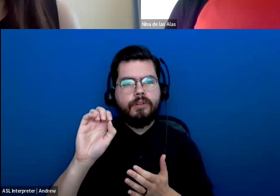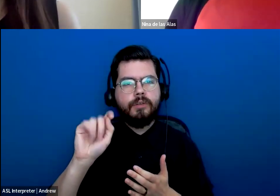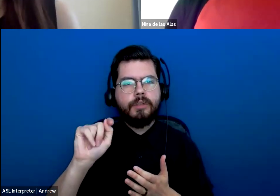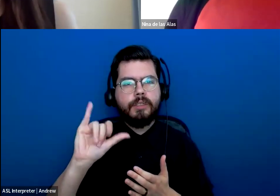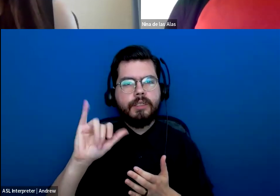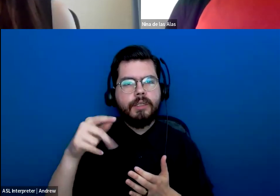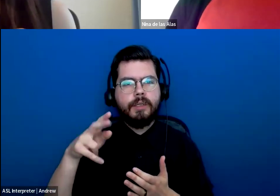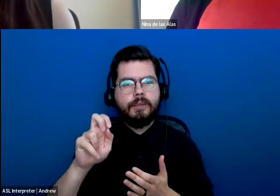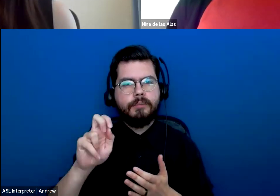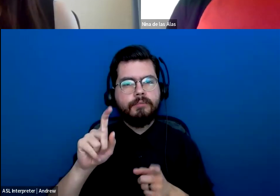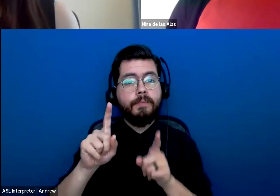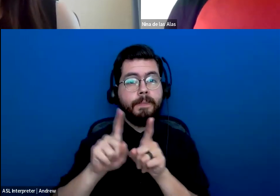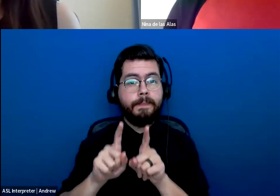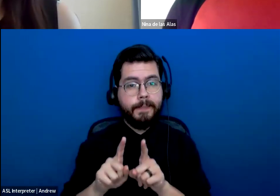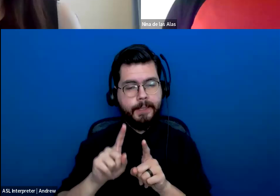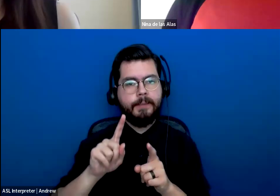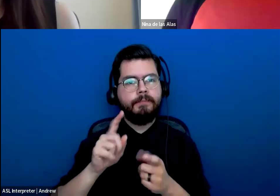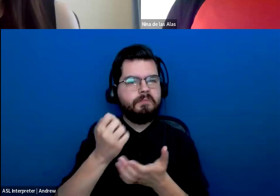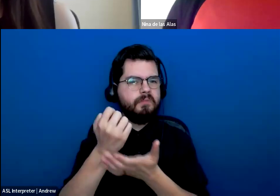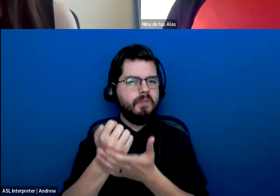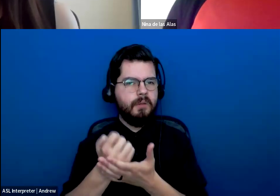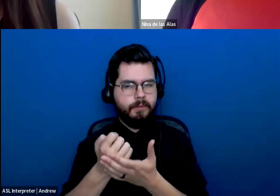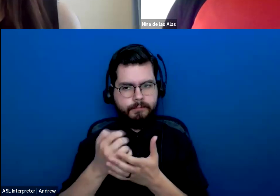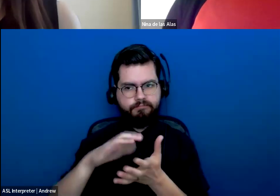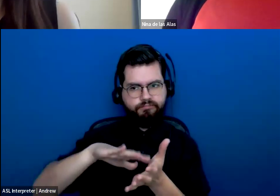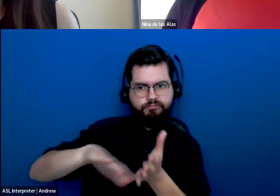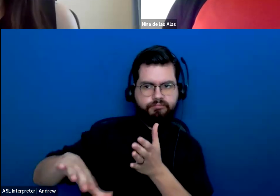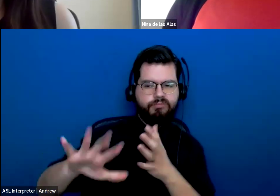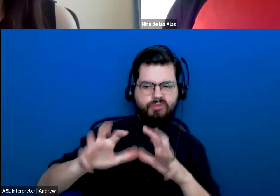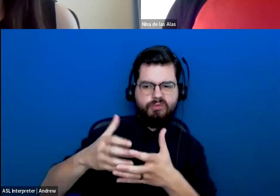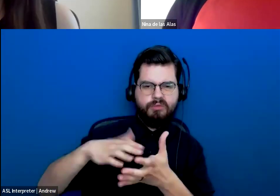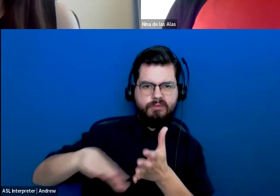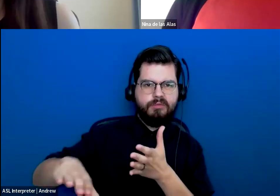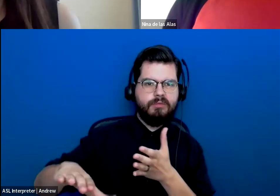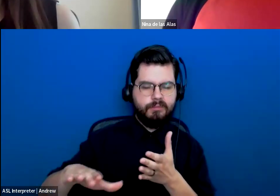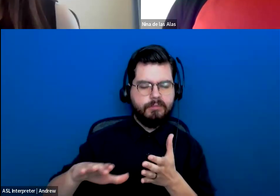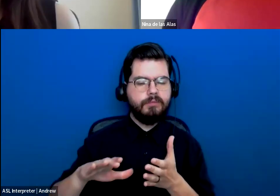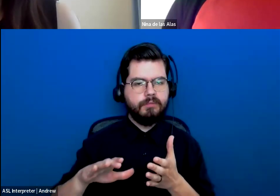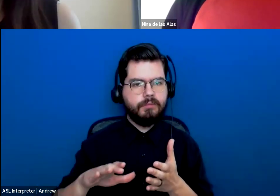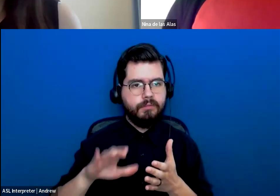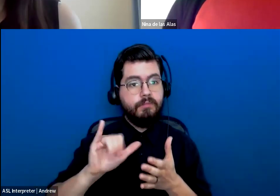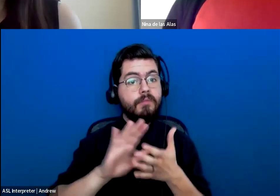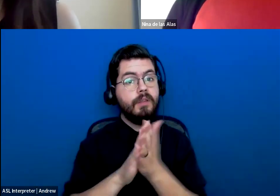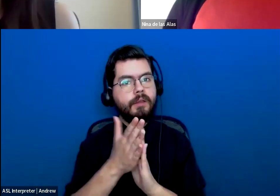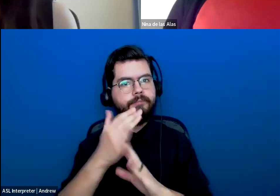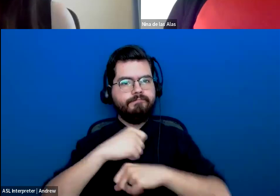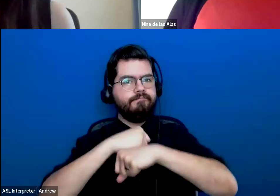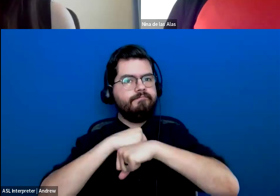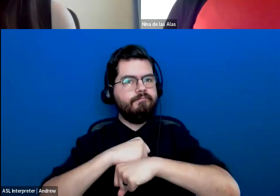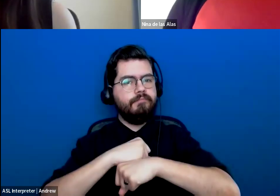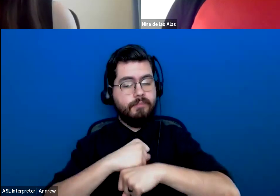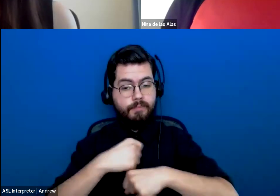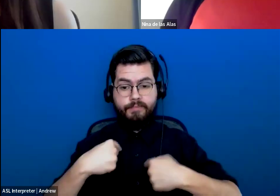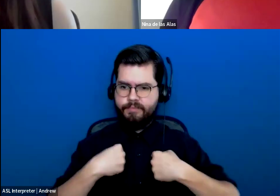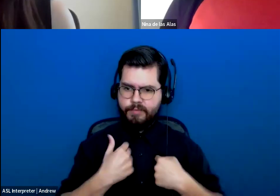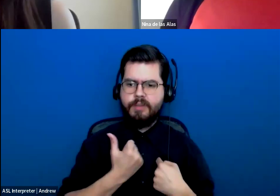so focusing on their scholar identity can act as a kind of shield. When they see themselves as legitimate